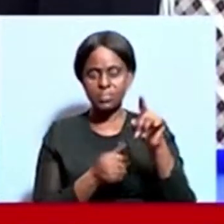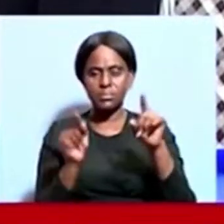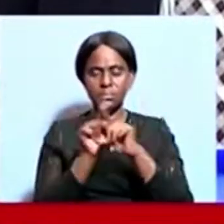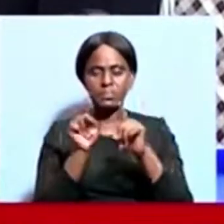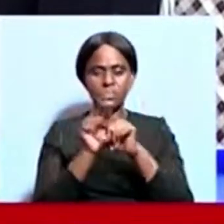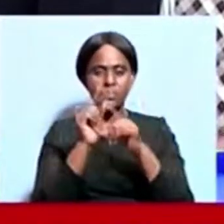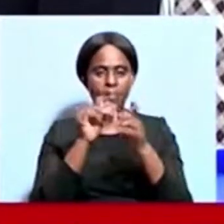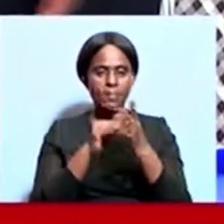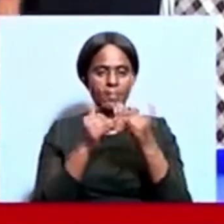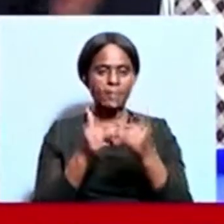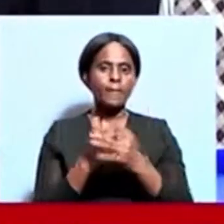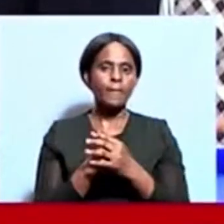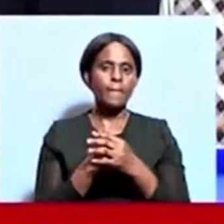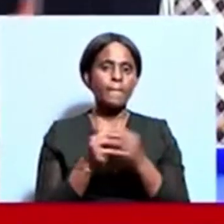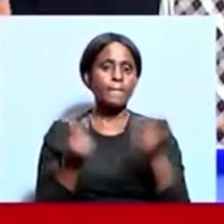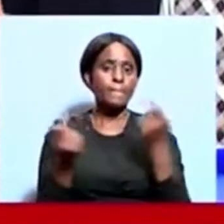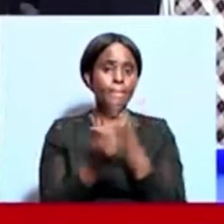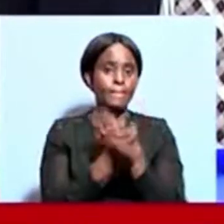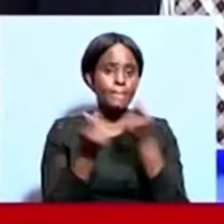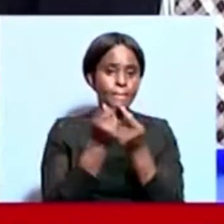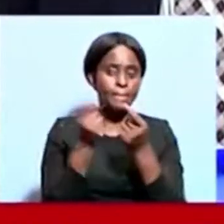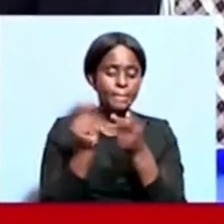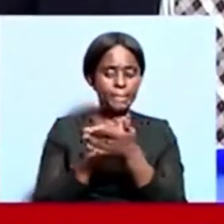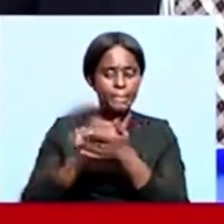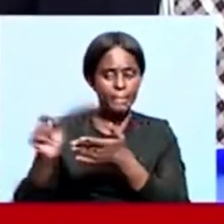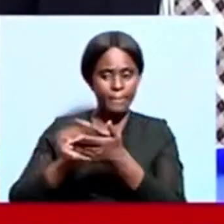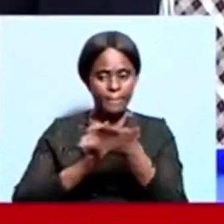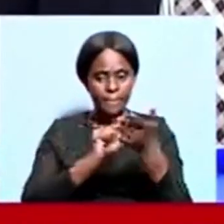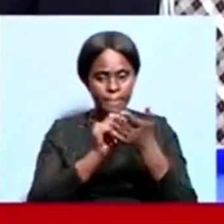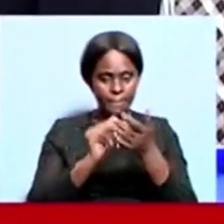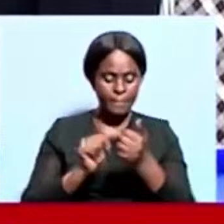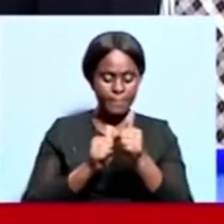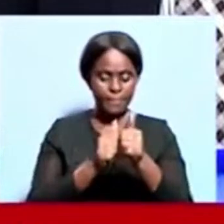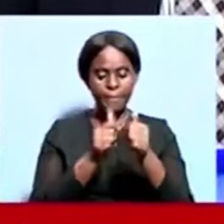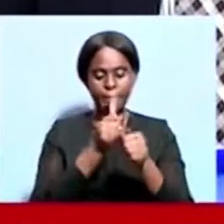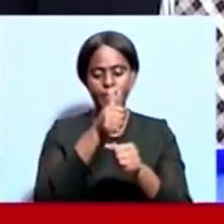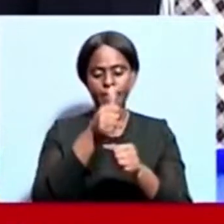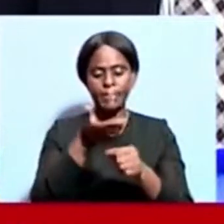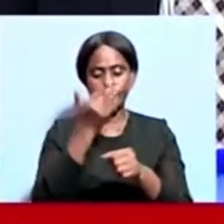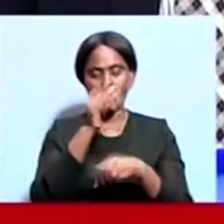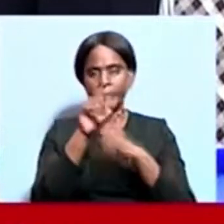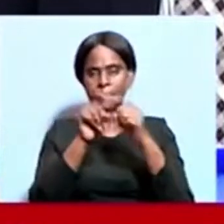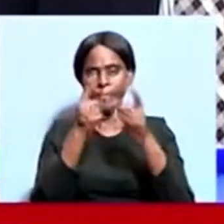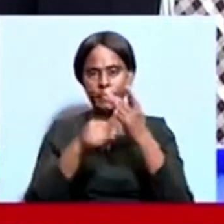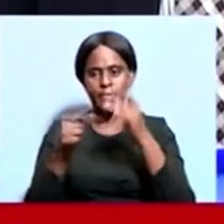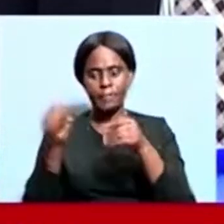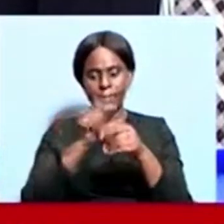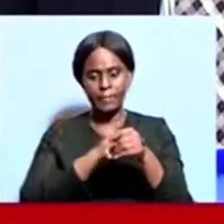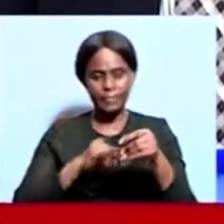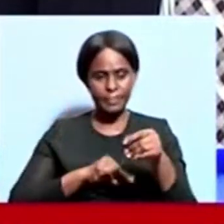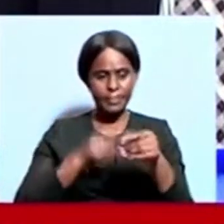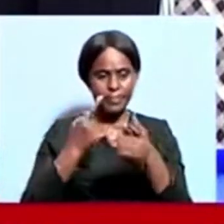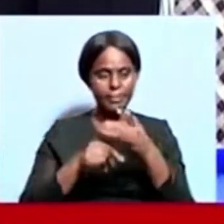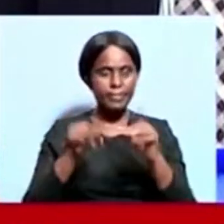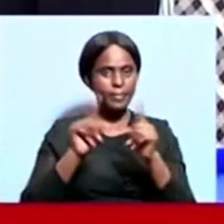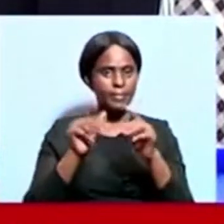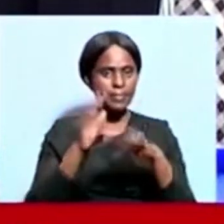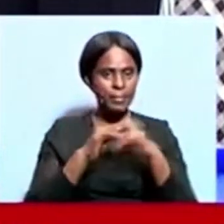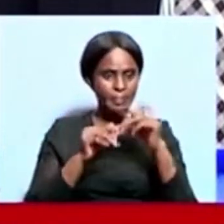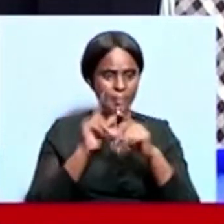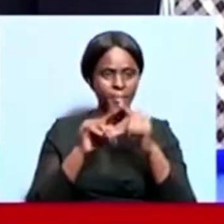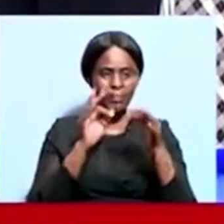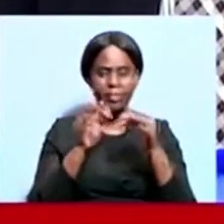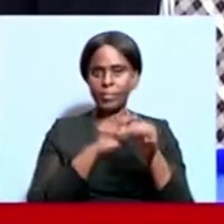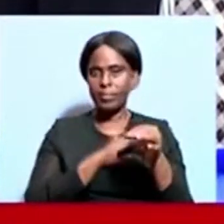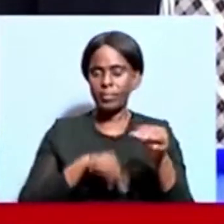and exchanging notes between the two in terms of the follow-up question that the member had asked. That is where the discomfort came from. But if the